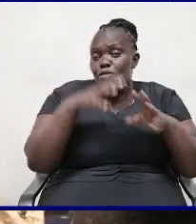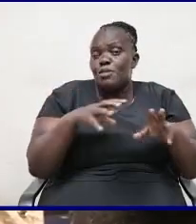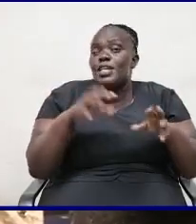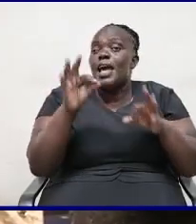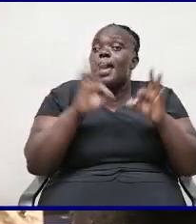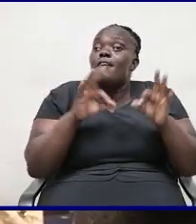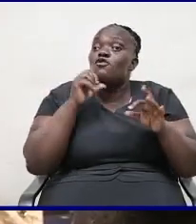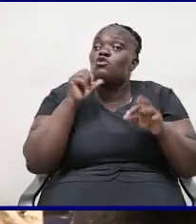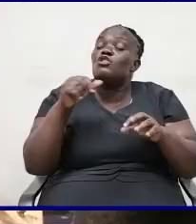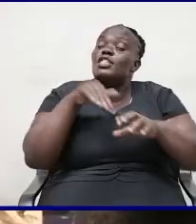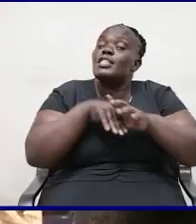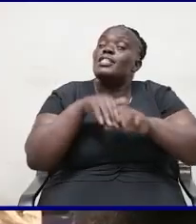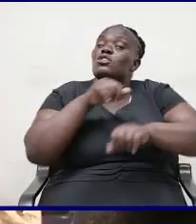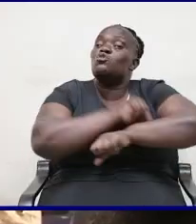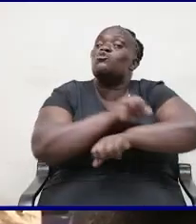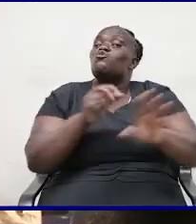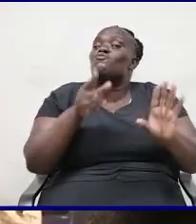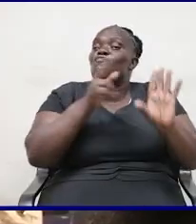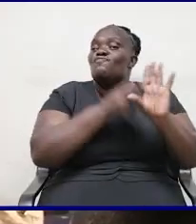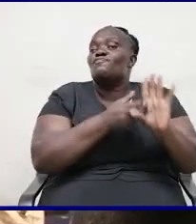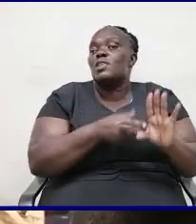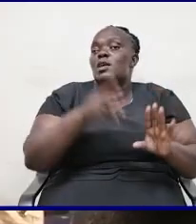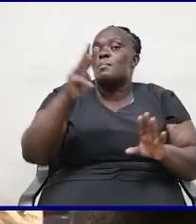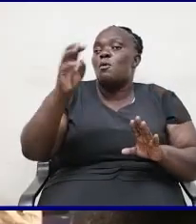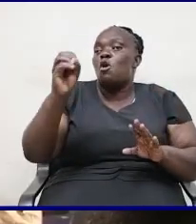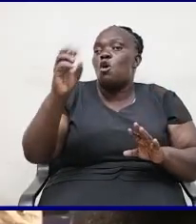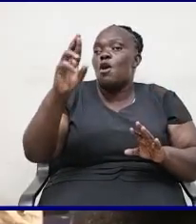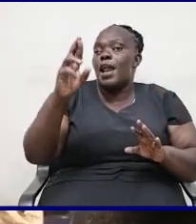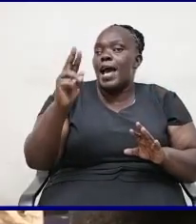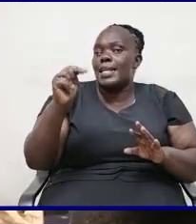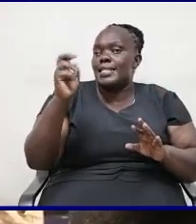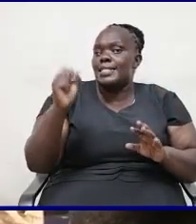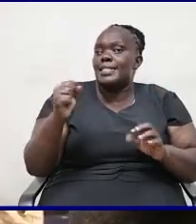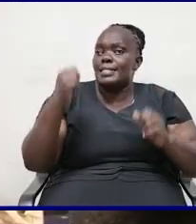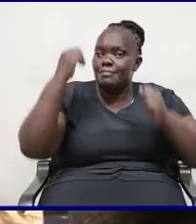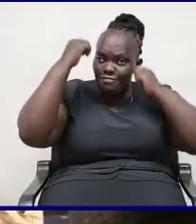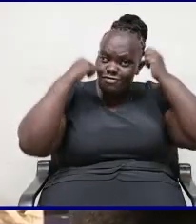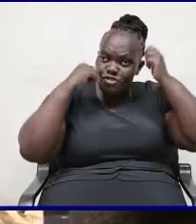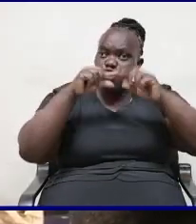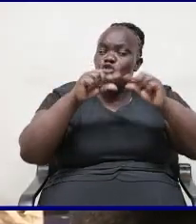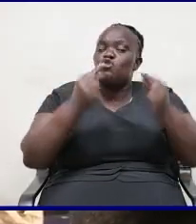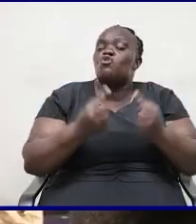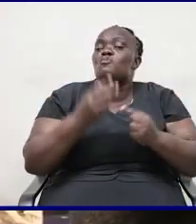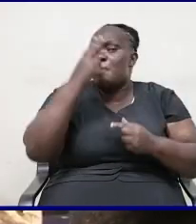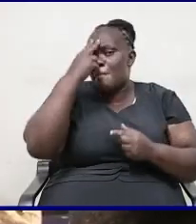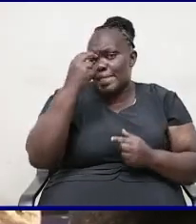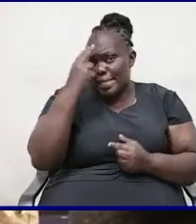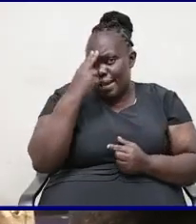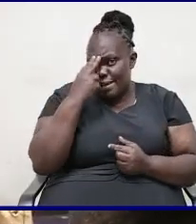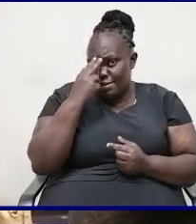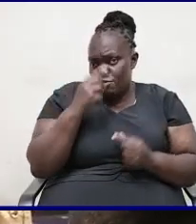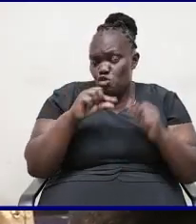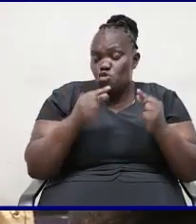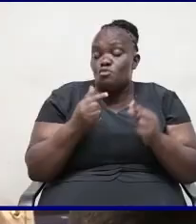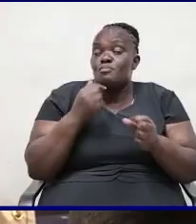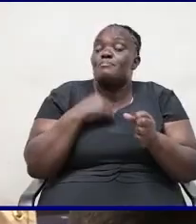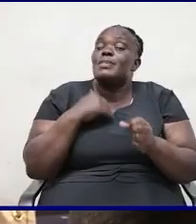So if you are not in school, then you join Moranism or warriorship. And so